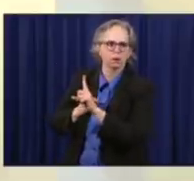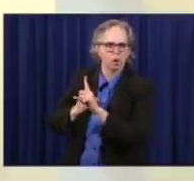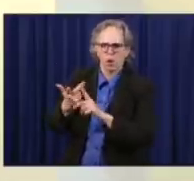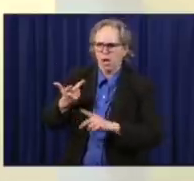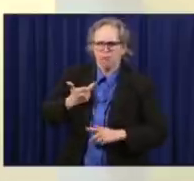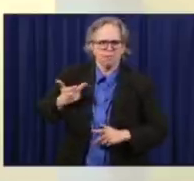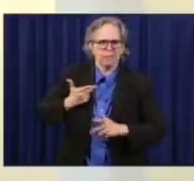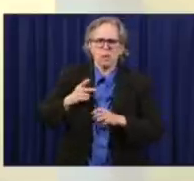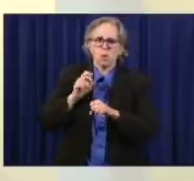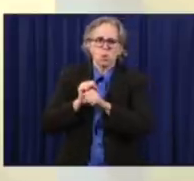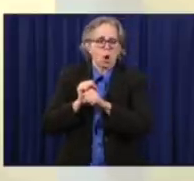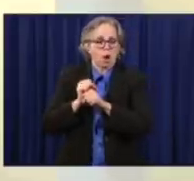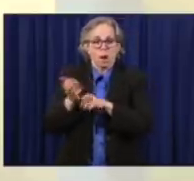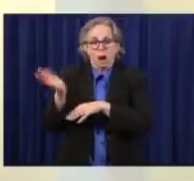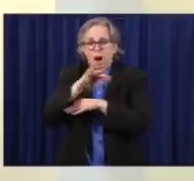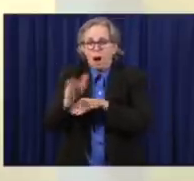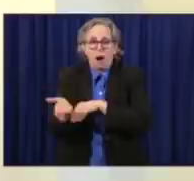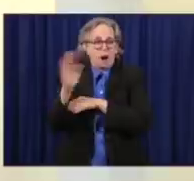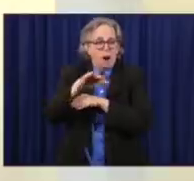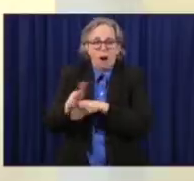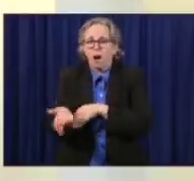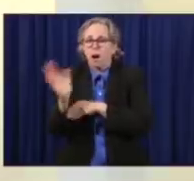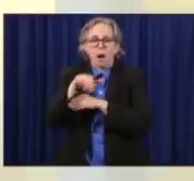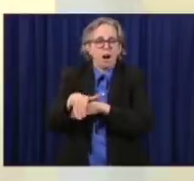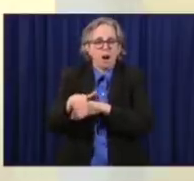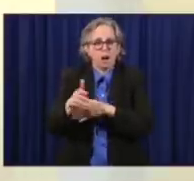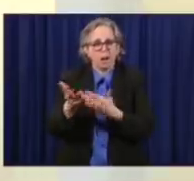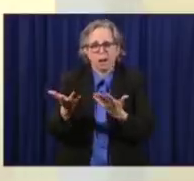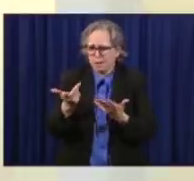Governor said, every hour of every day,